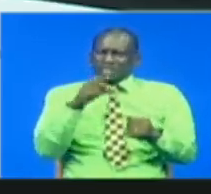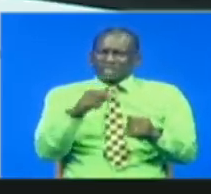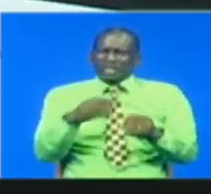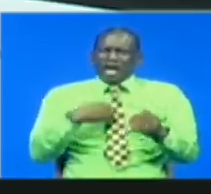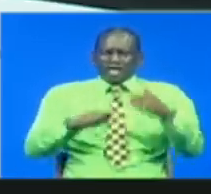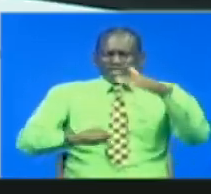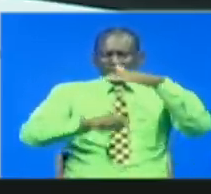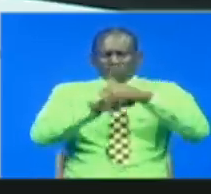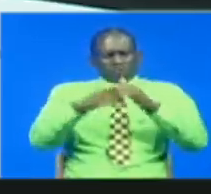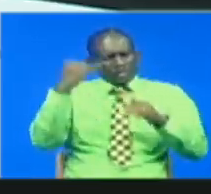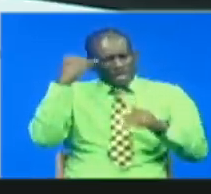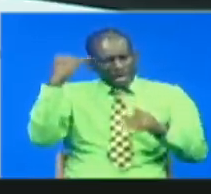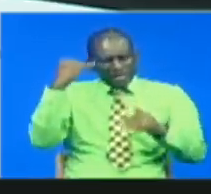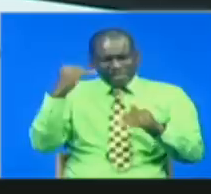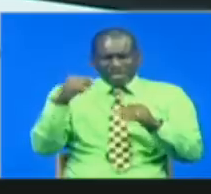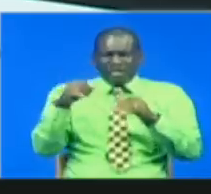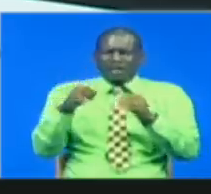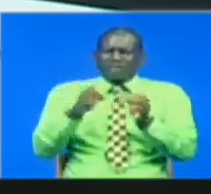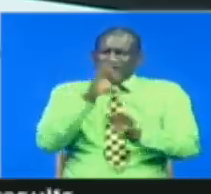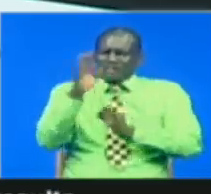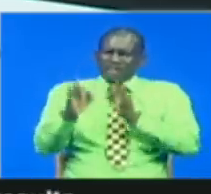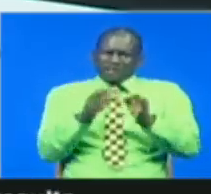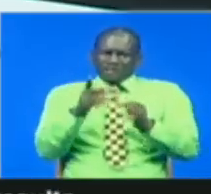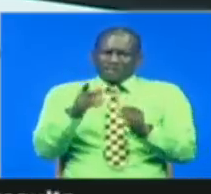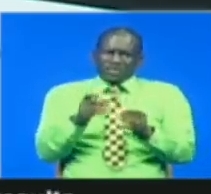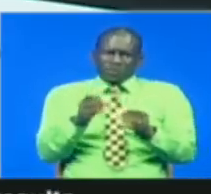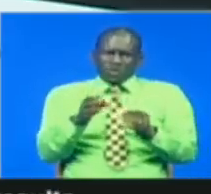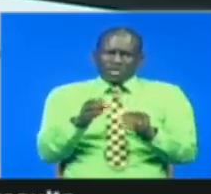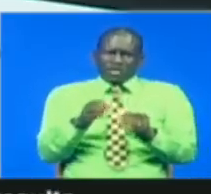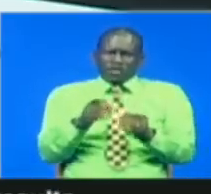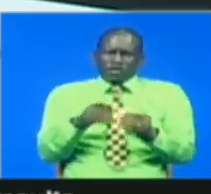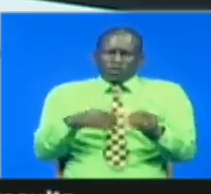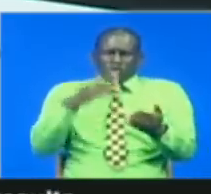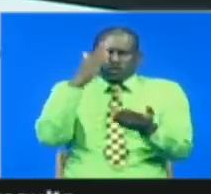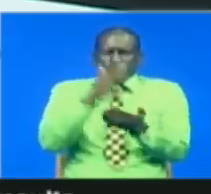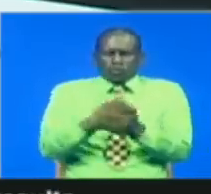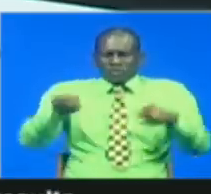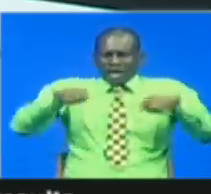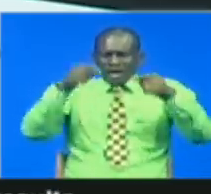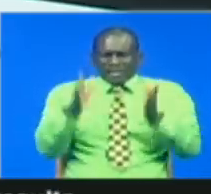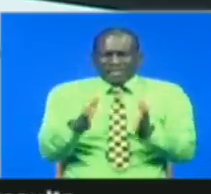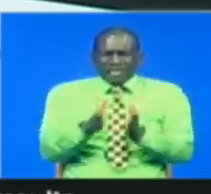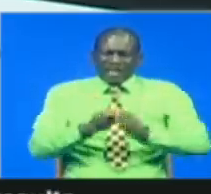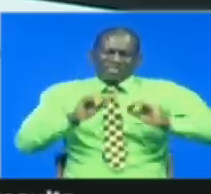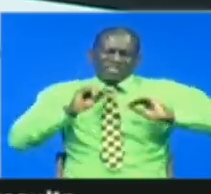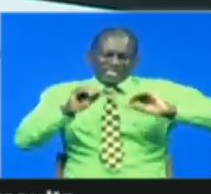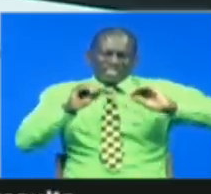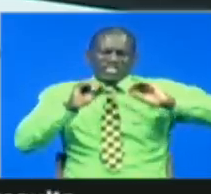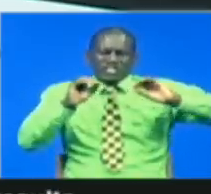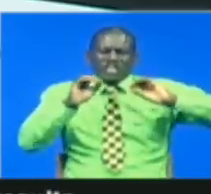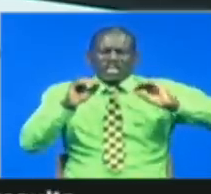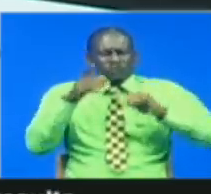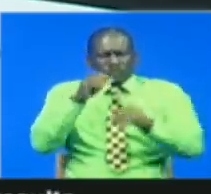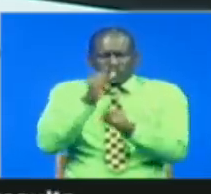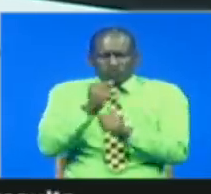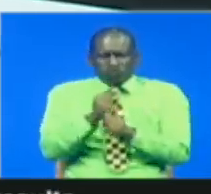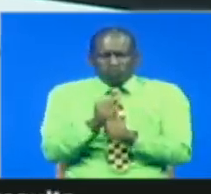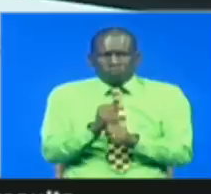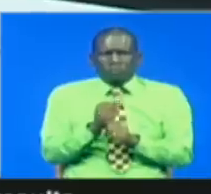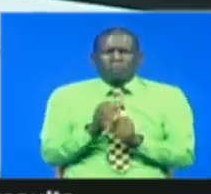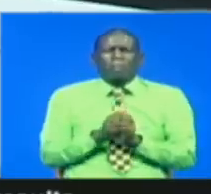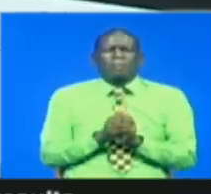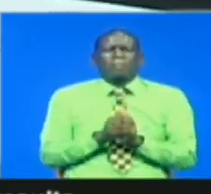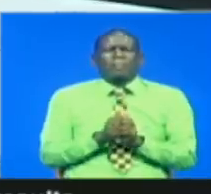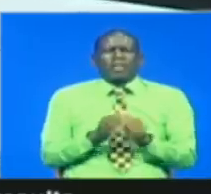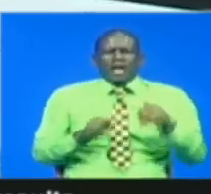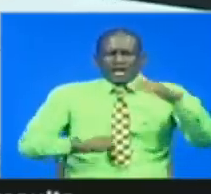support the idea as long as they're willing to face the attackers and are exceptionally trained for the job. That is from you, Honor. I